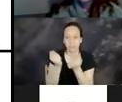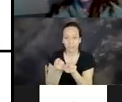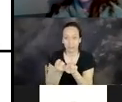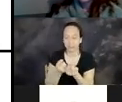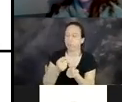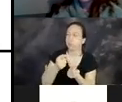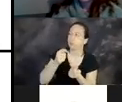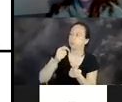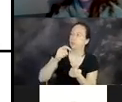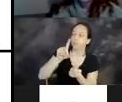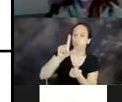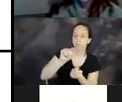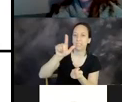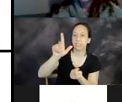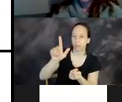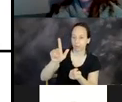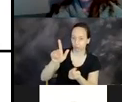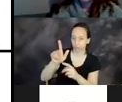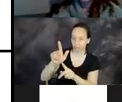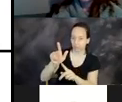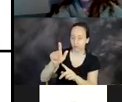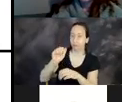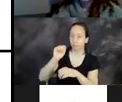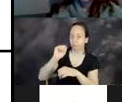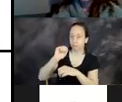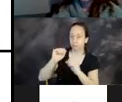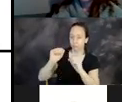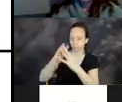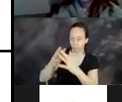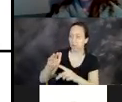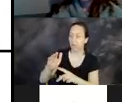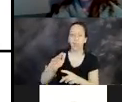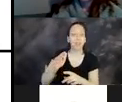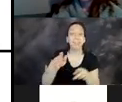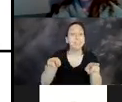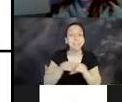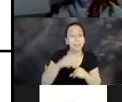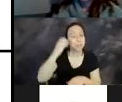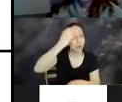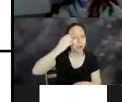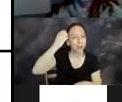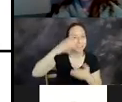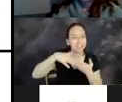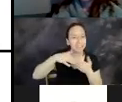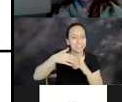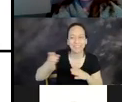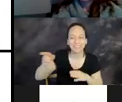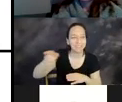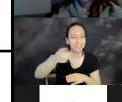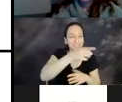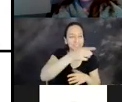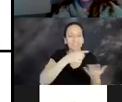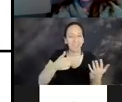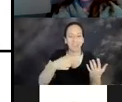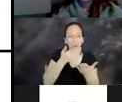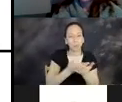23, whose job will be to, just like you see if you visit European cities or other places, proof of